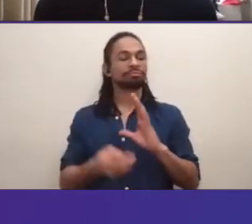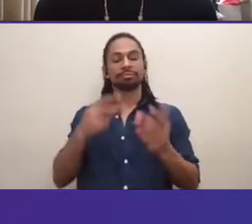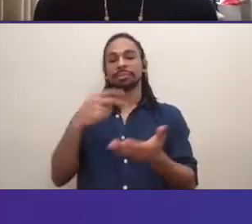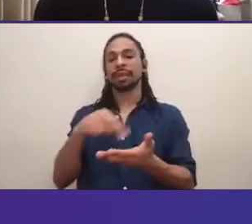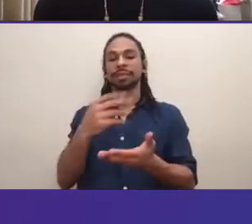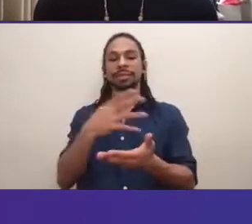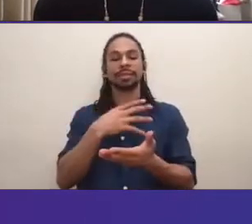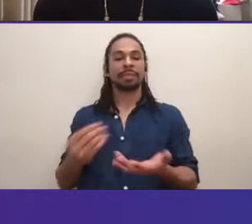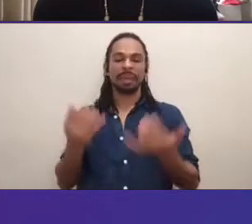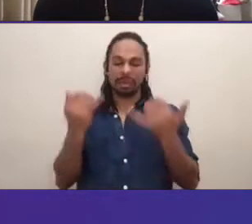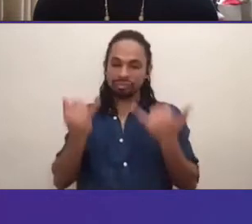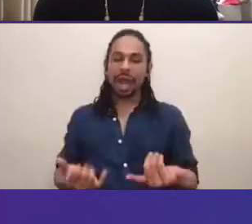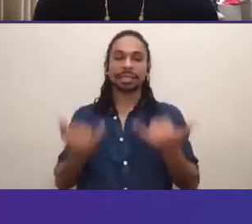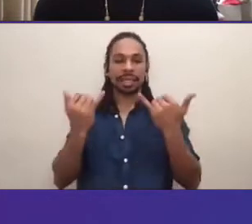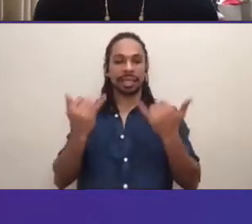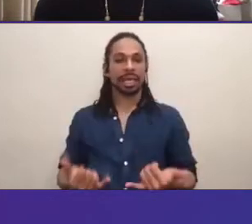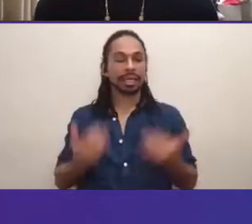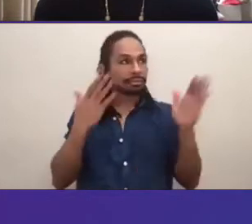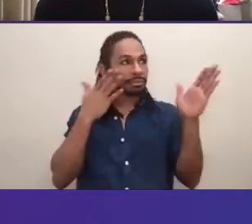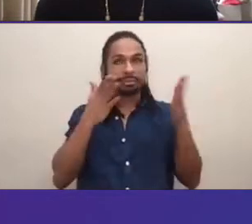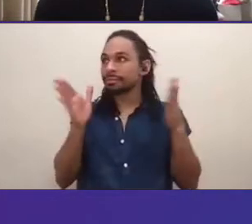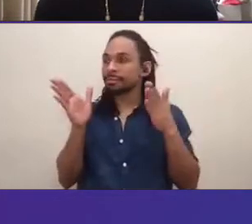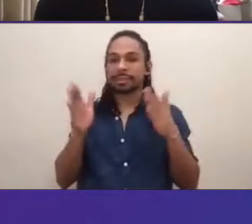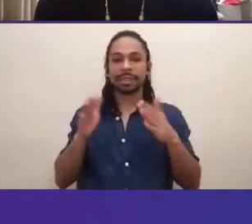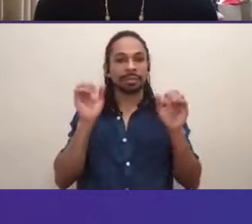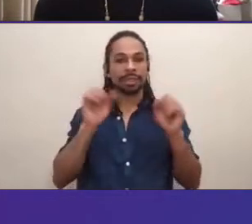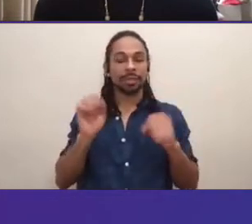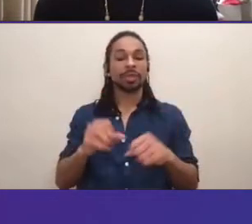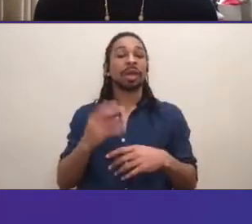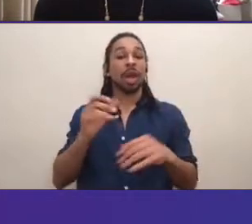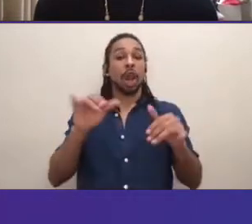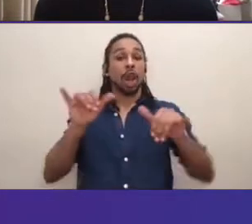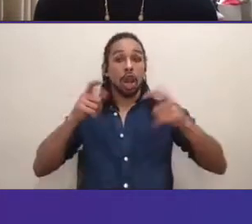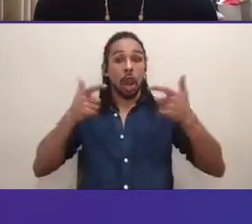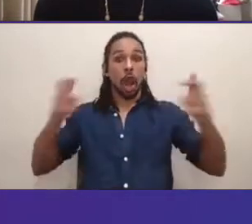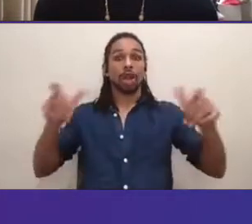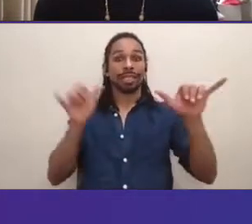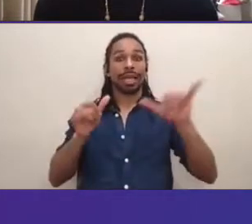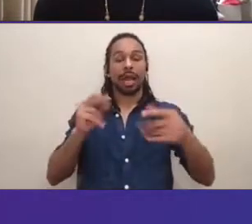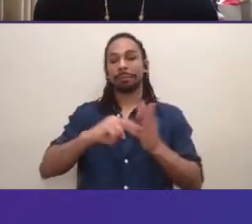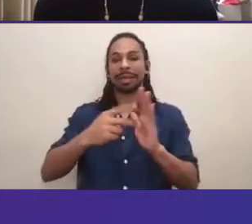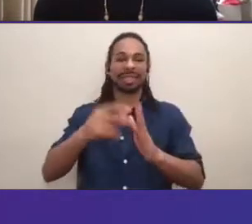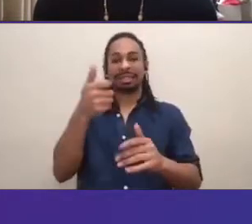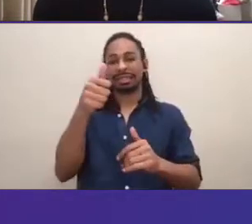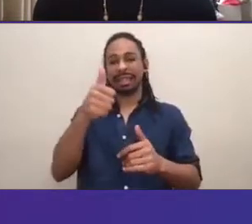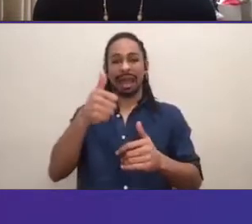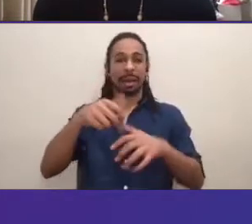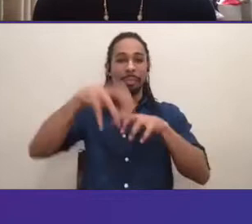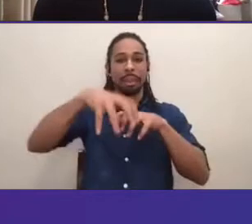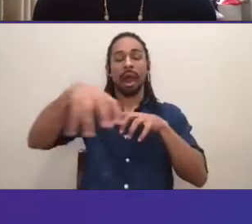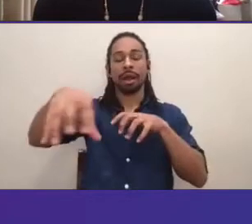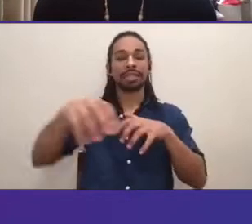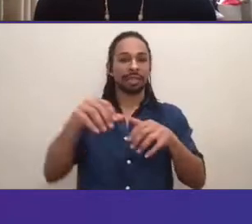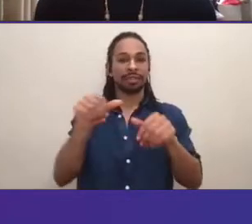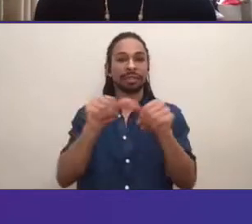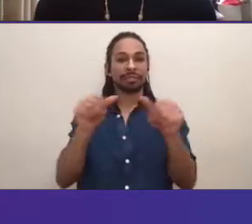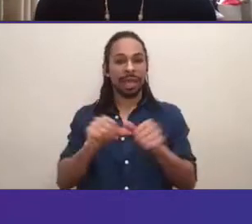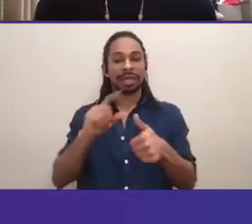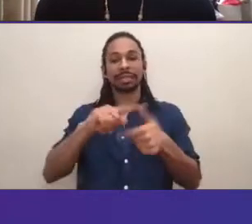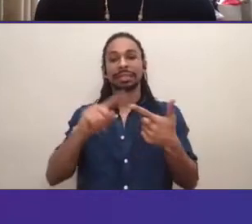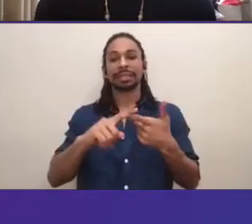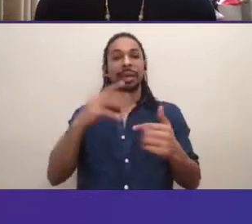can. Those large scale means over 10 blocks of space on huge amounts of beachland.